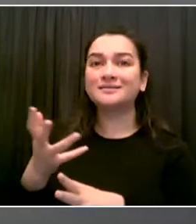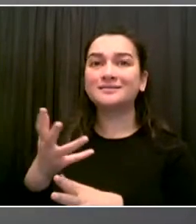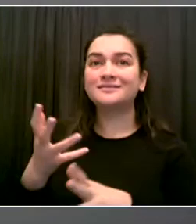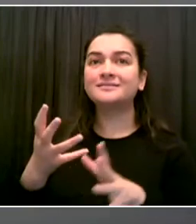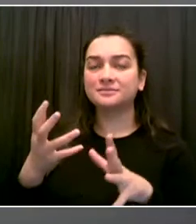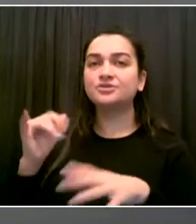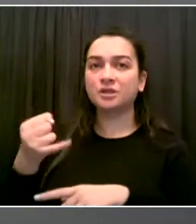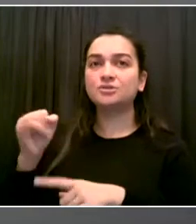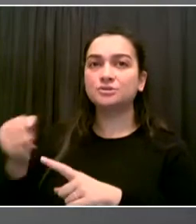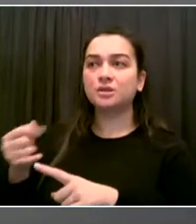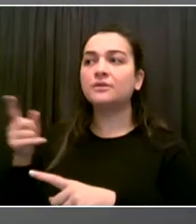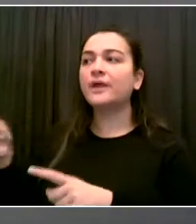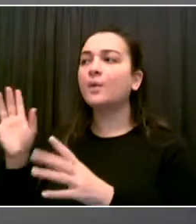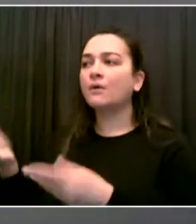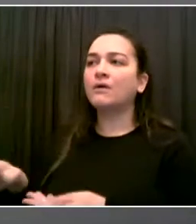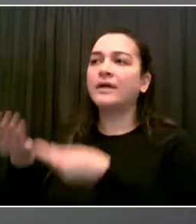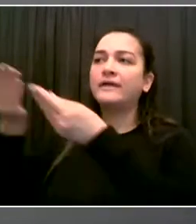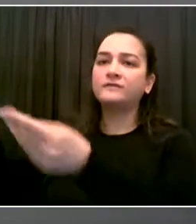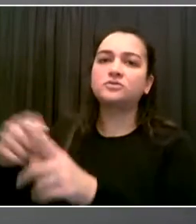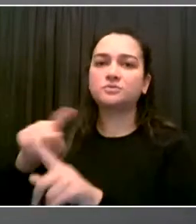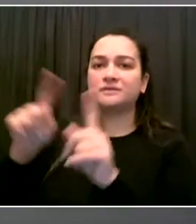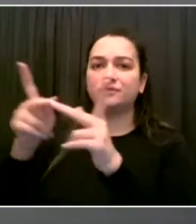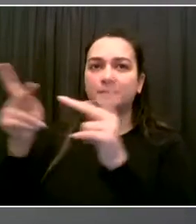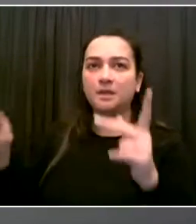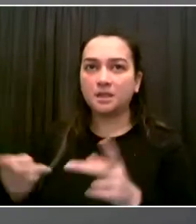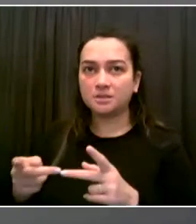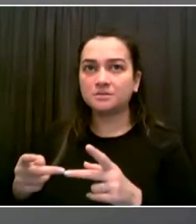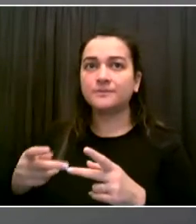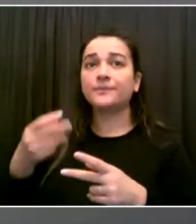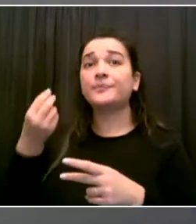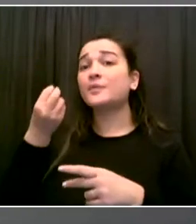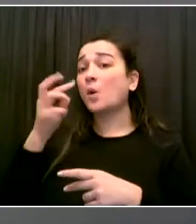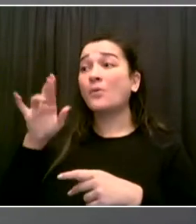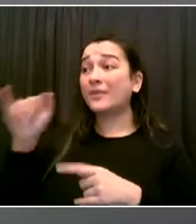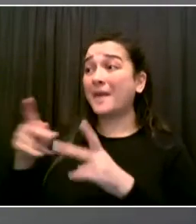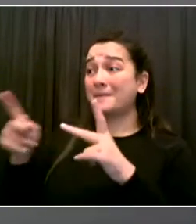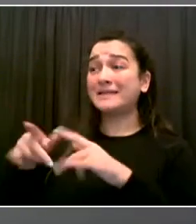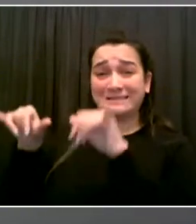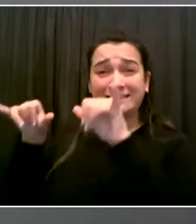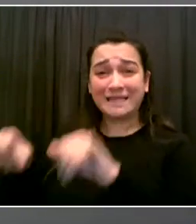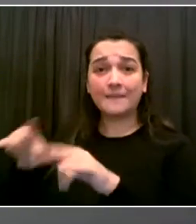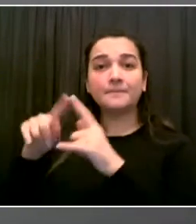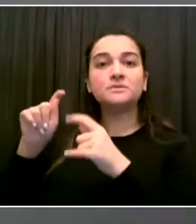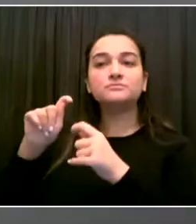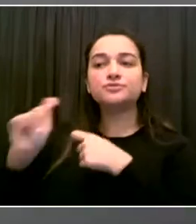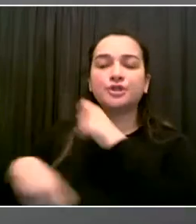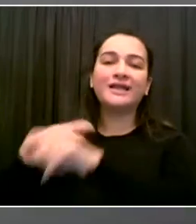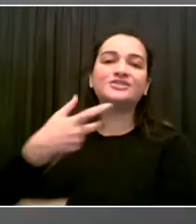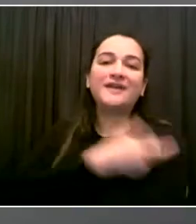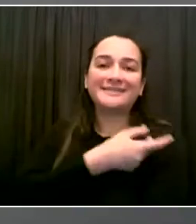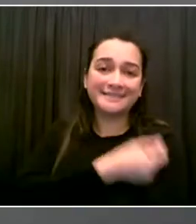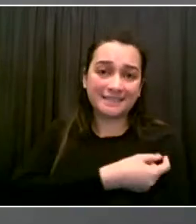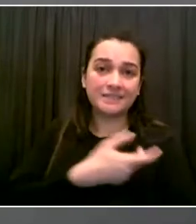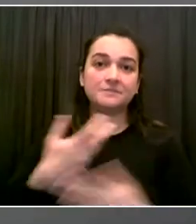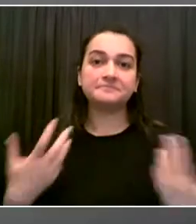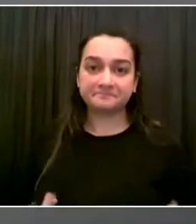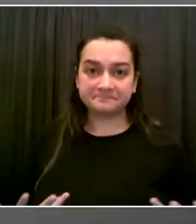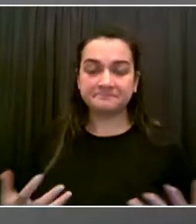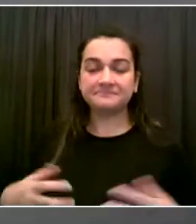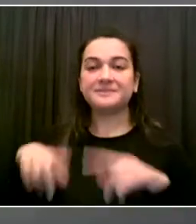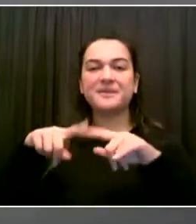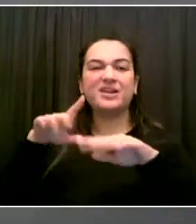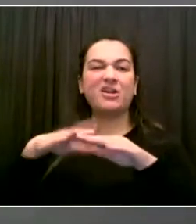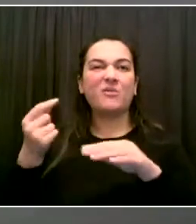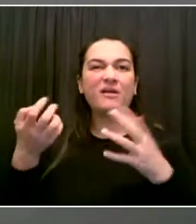using J&J, as well as for hospital discharges, we will stop immediately doing that and offering people one